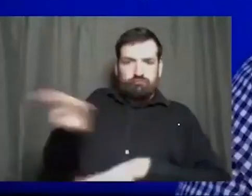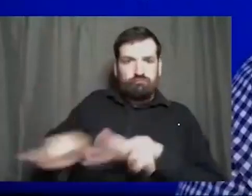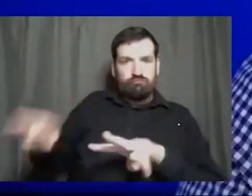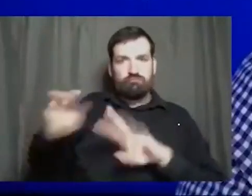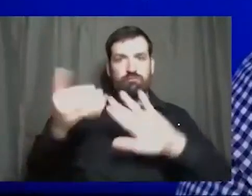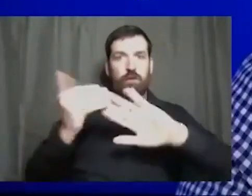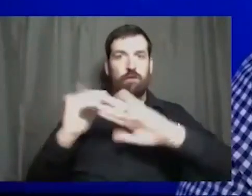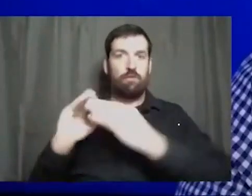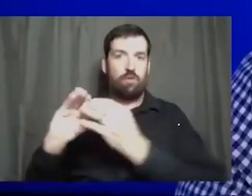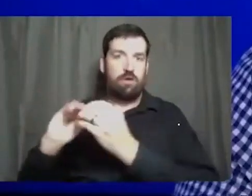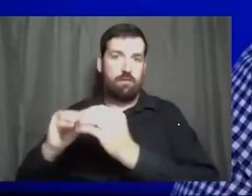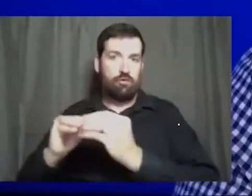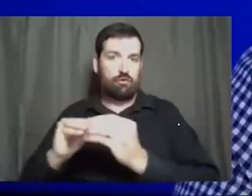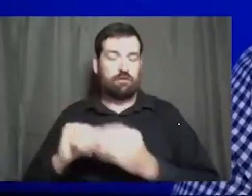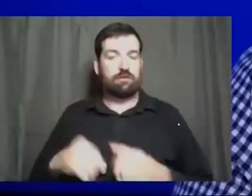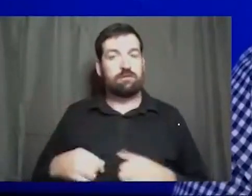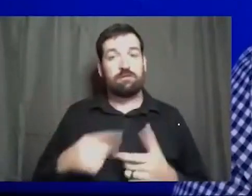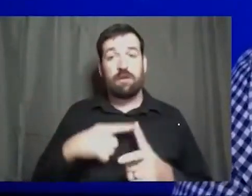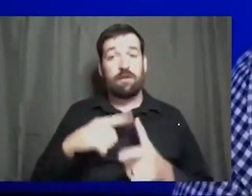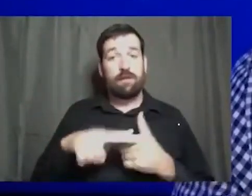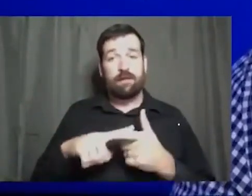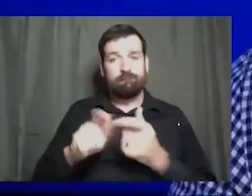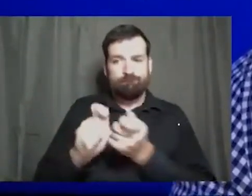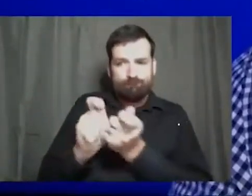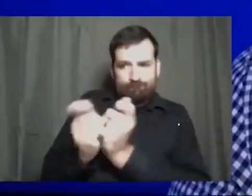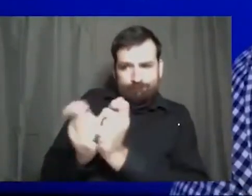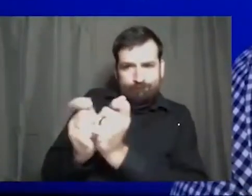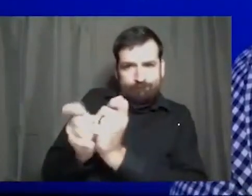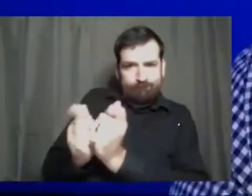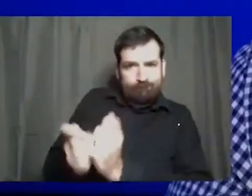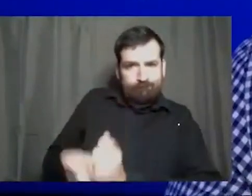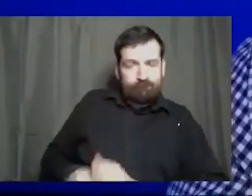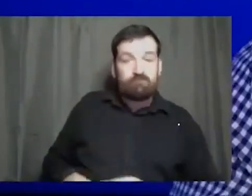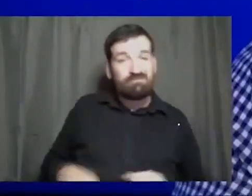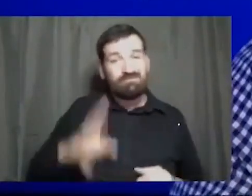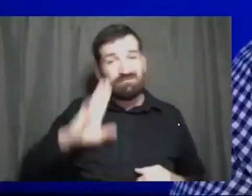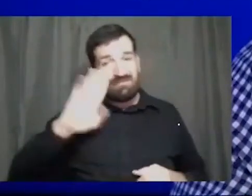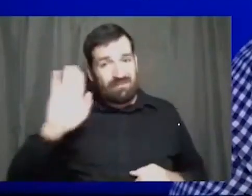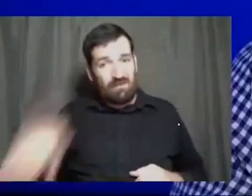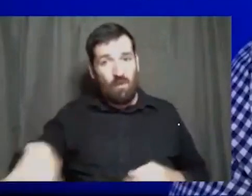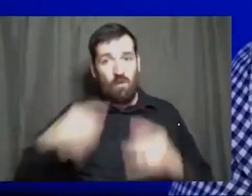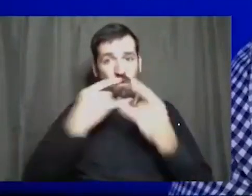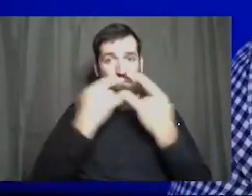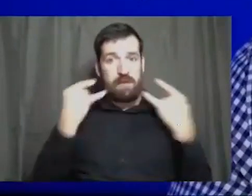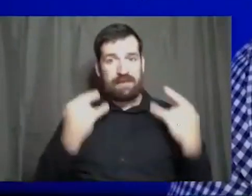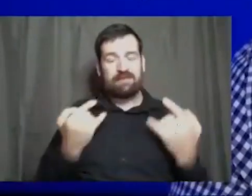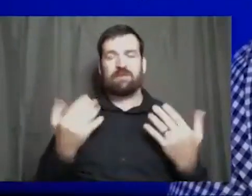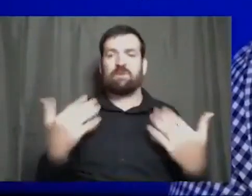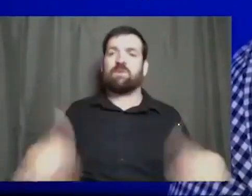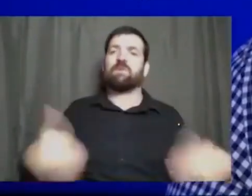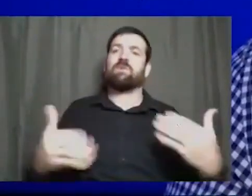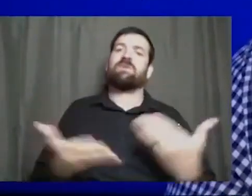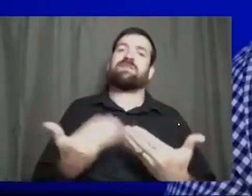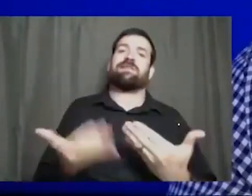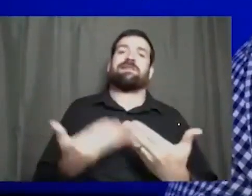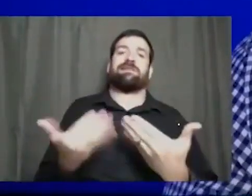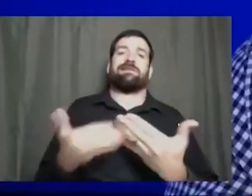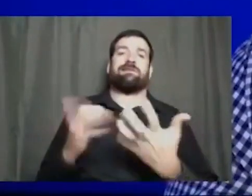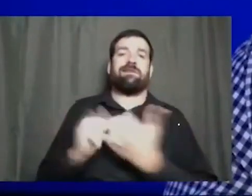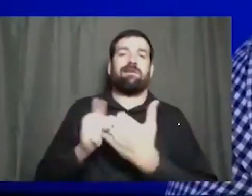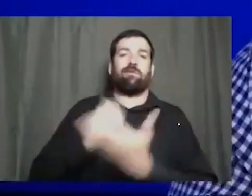make changes based off of what might be needed. And we know masking is a really easy way to stop the transmission of this.